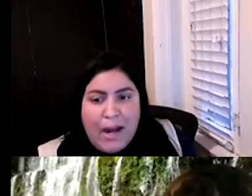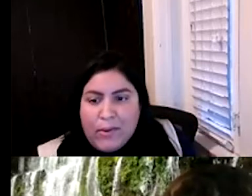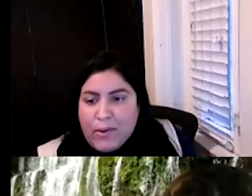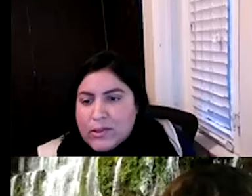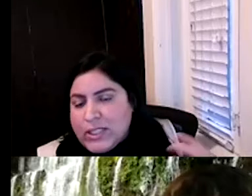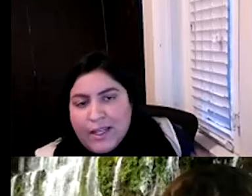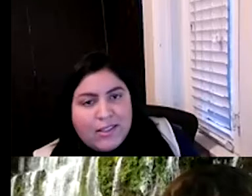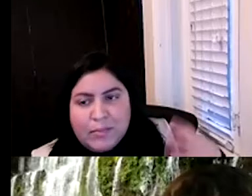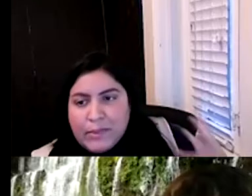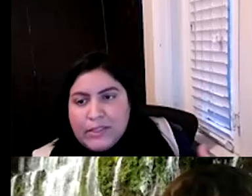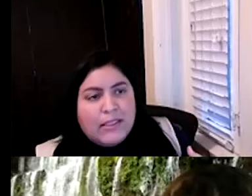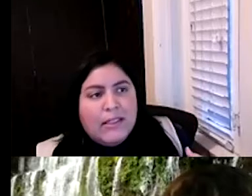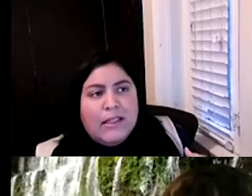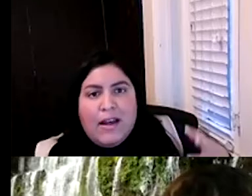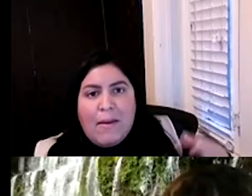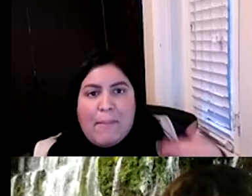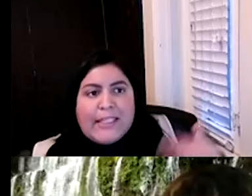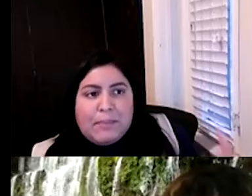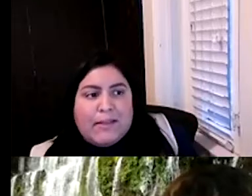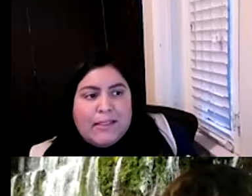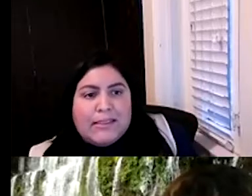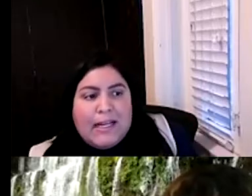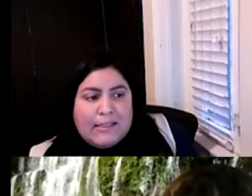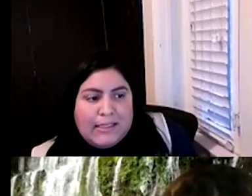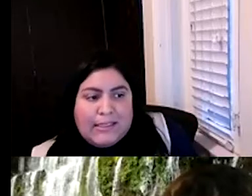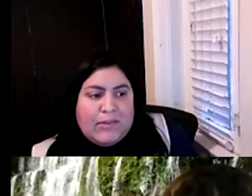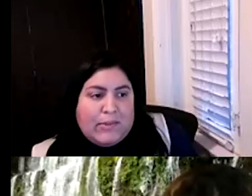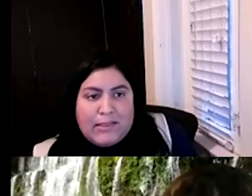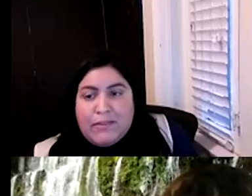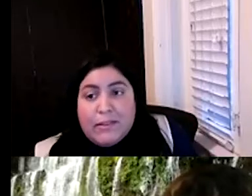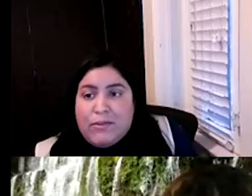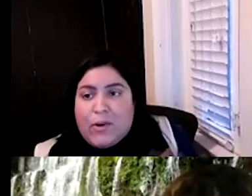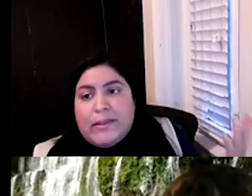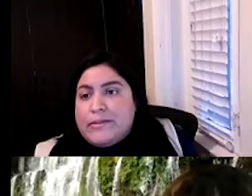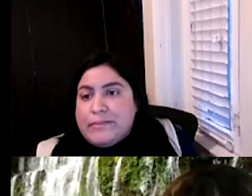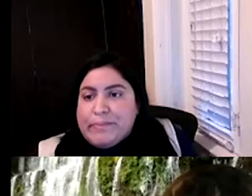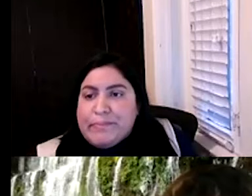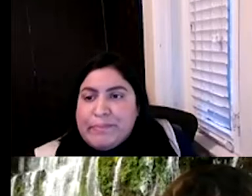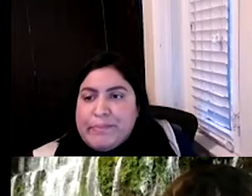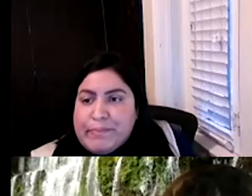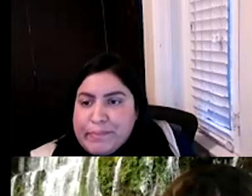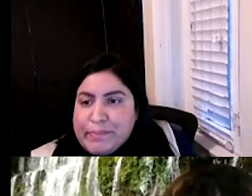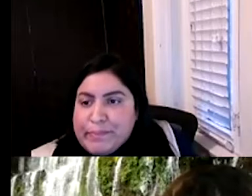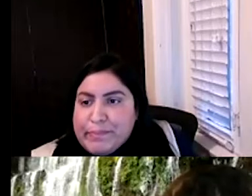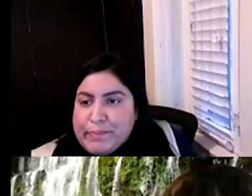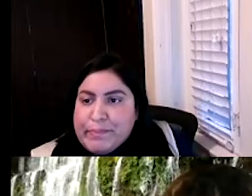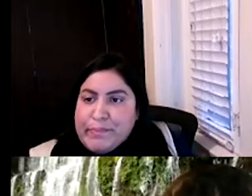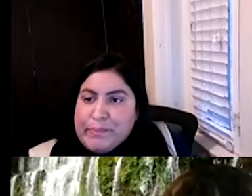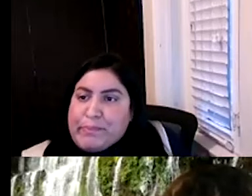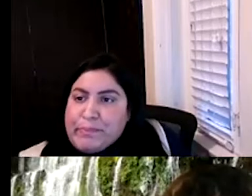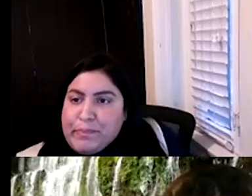to empower, to change and uplift. My experience at CSUN was definitely formative.